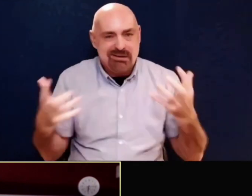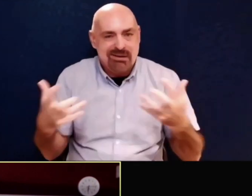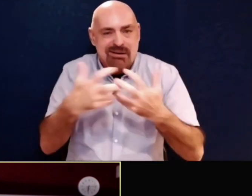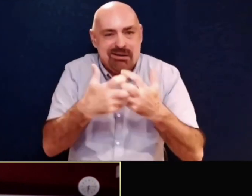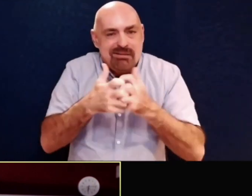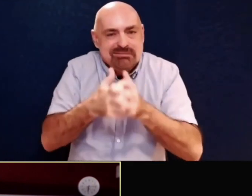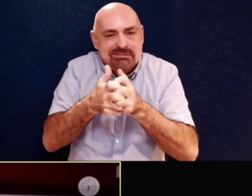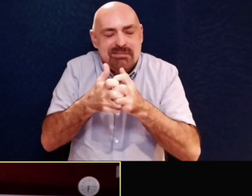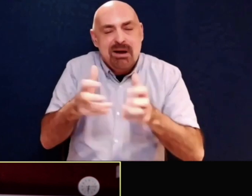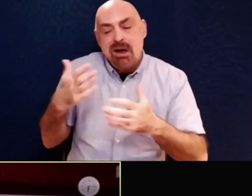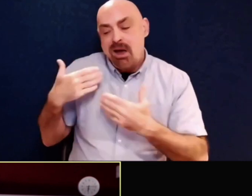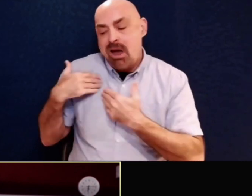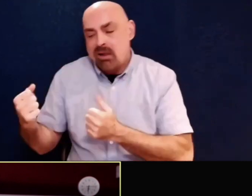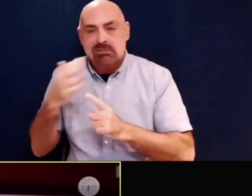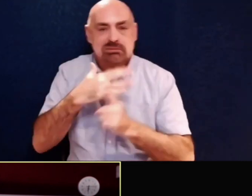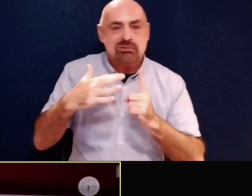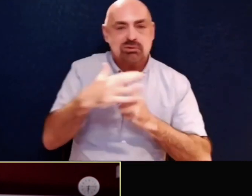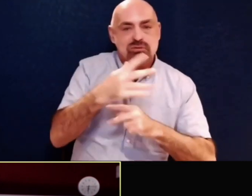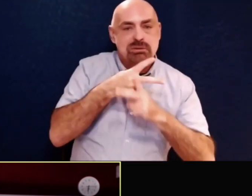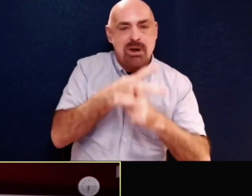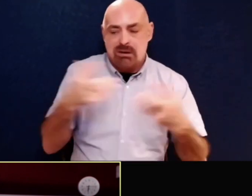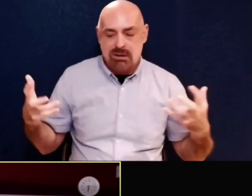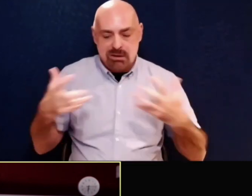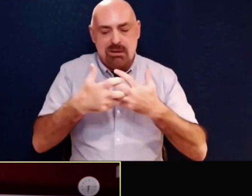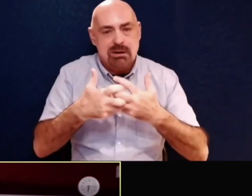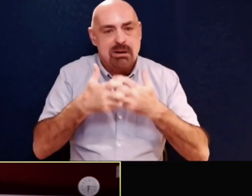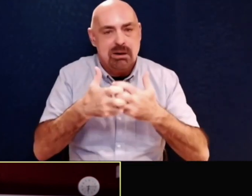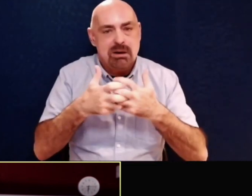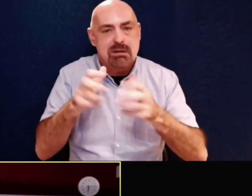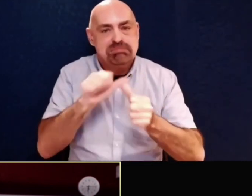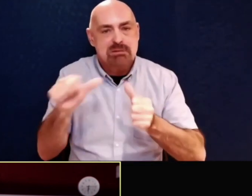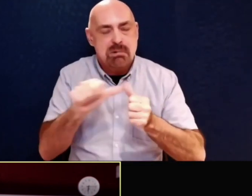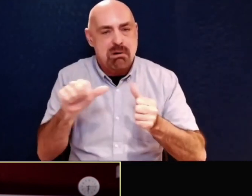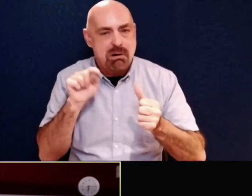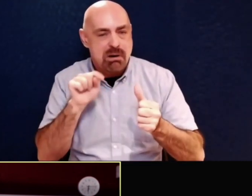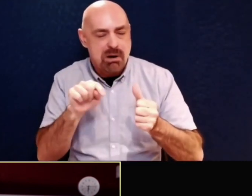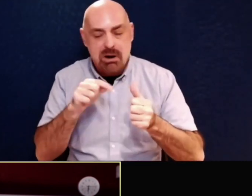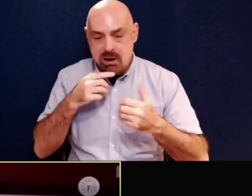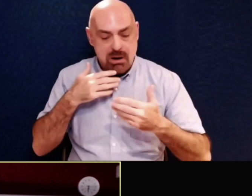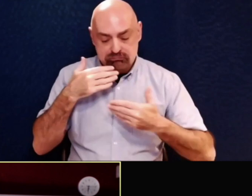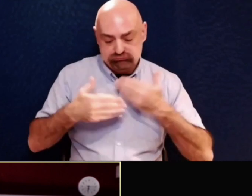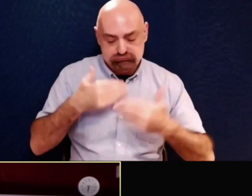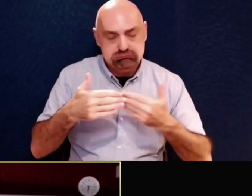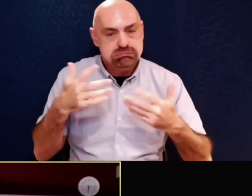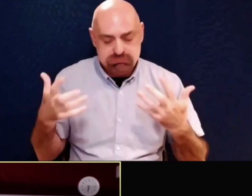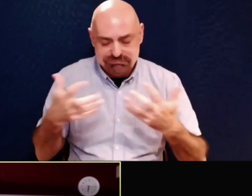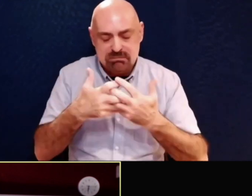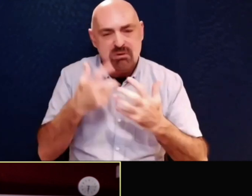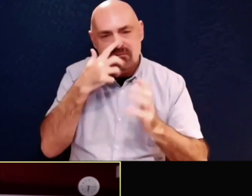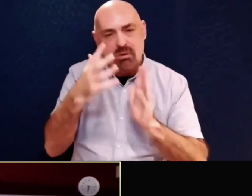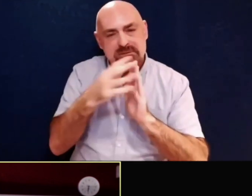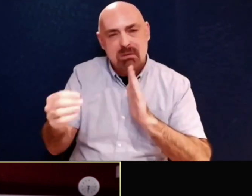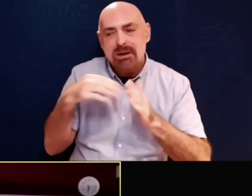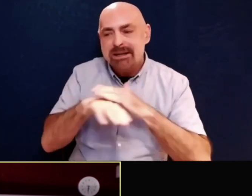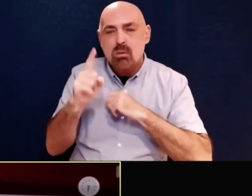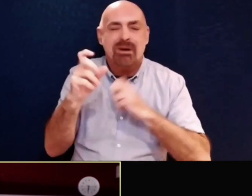can health and social care be operating better, for example, under one